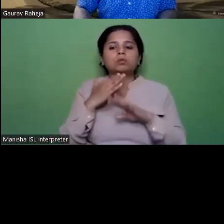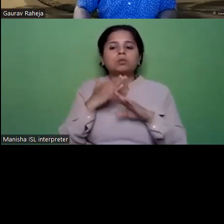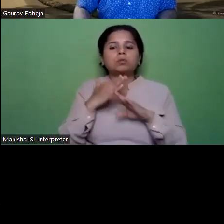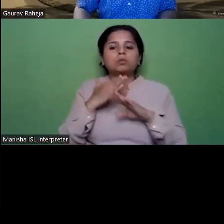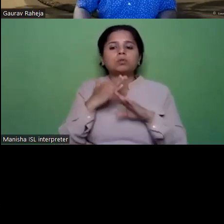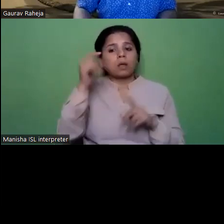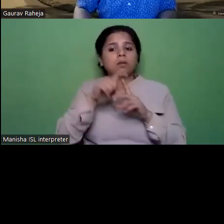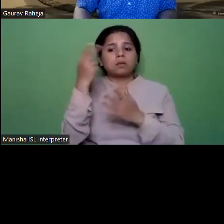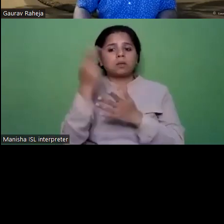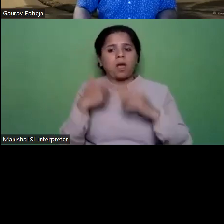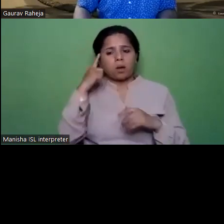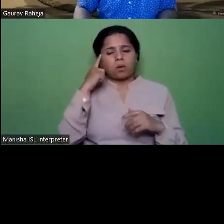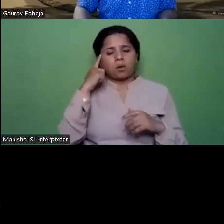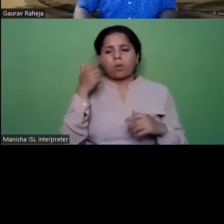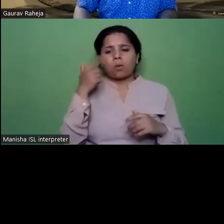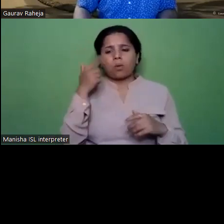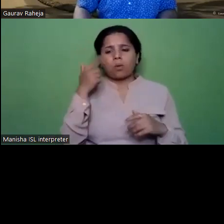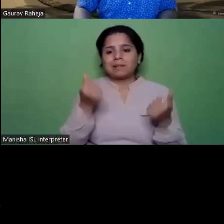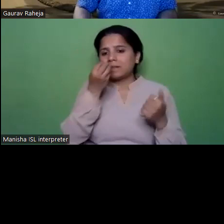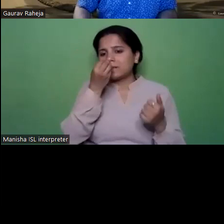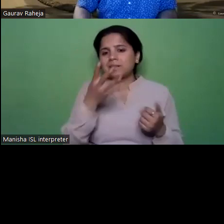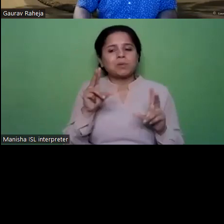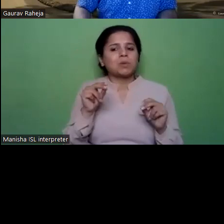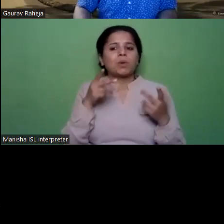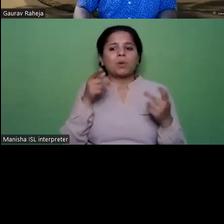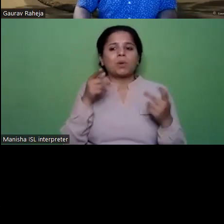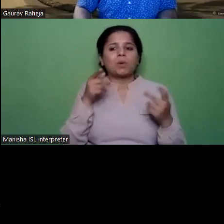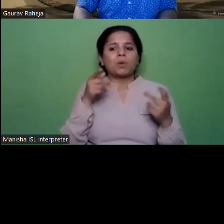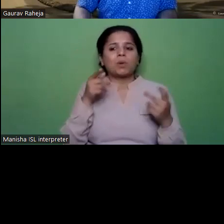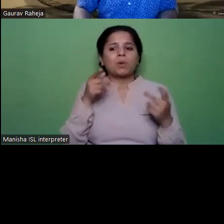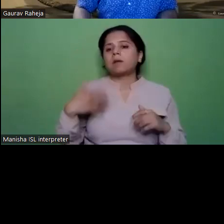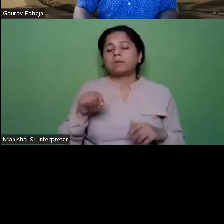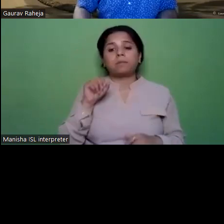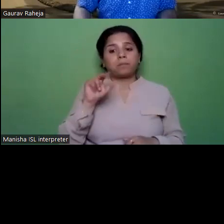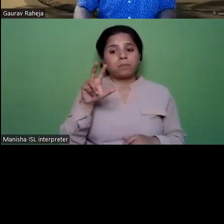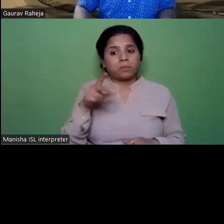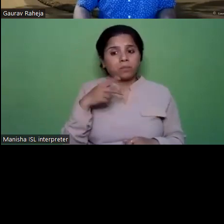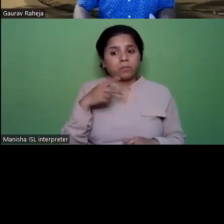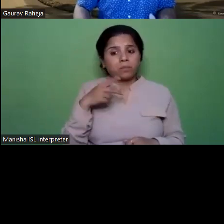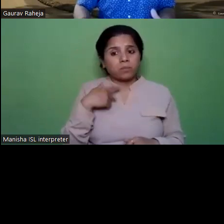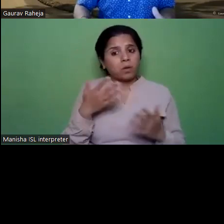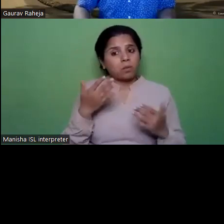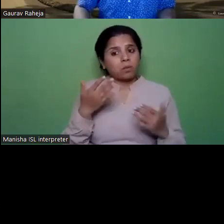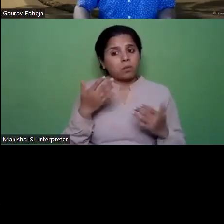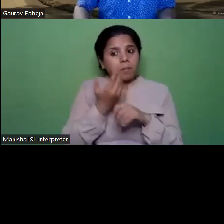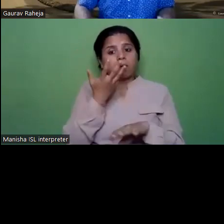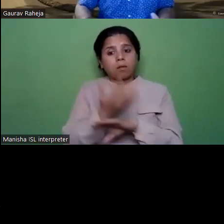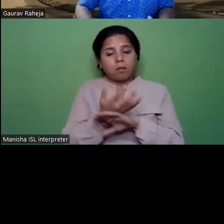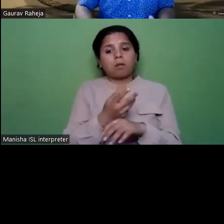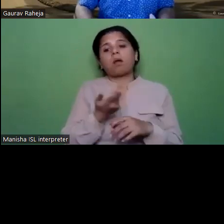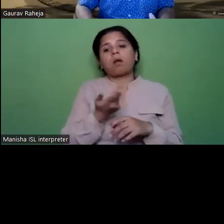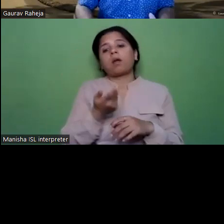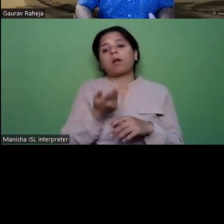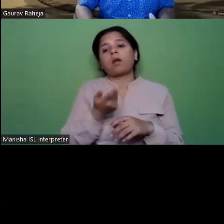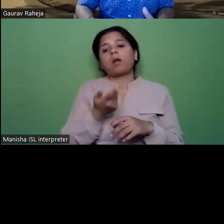but I know it's not easily available and it has a high cost to it. So can we design cutlery? Can we design systems around us